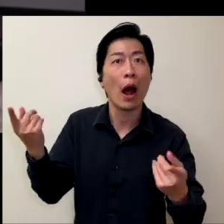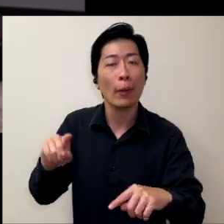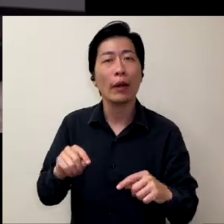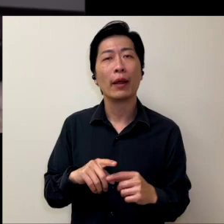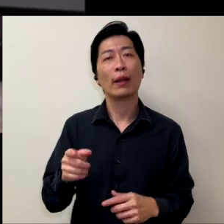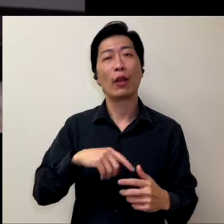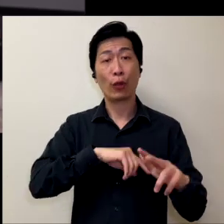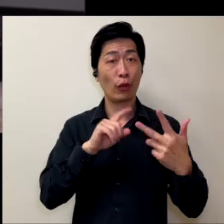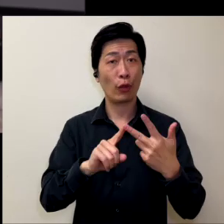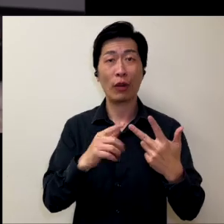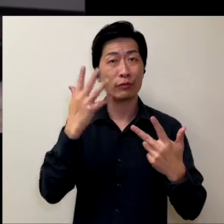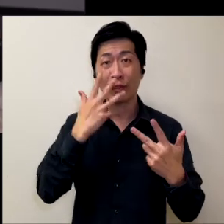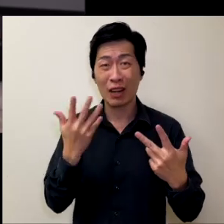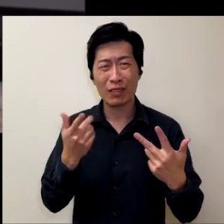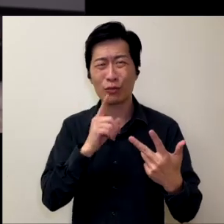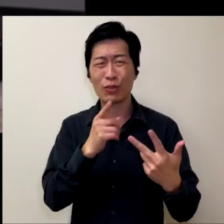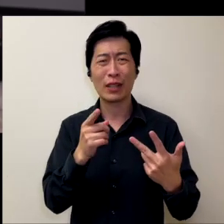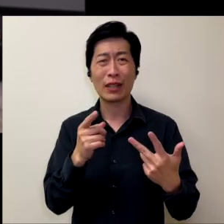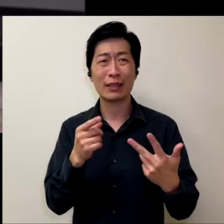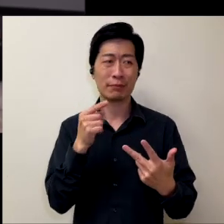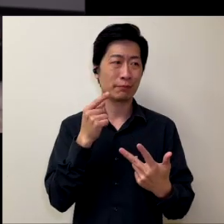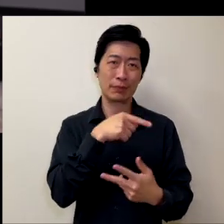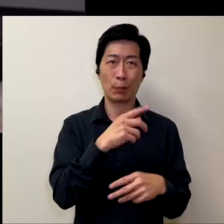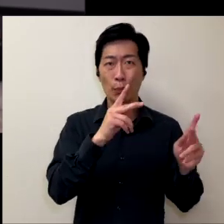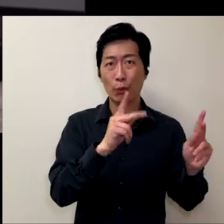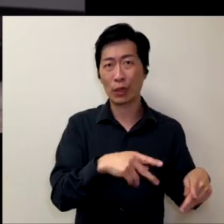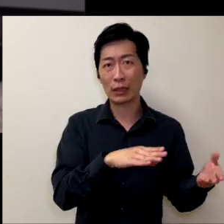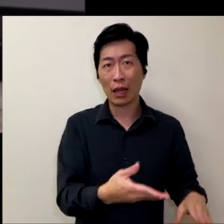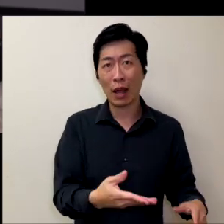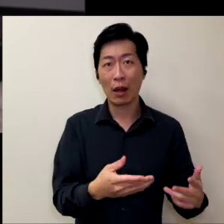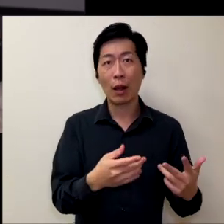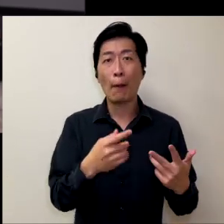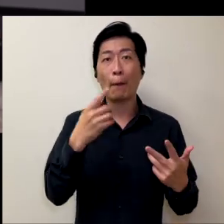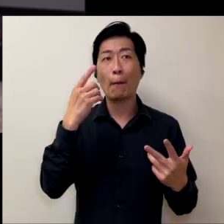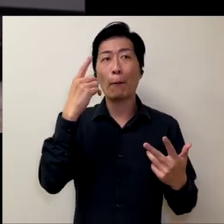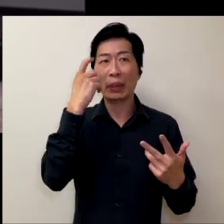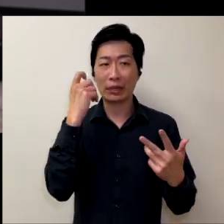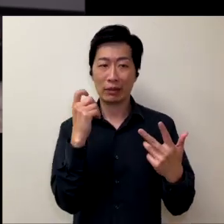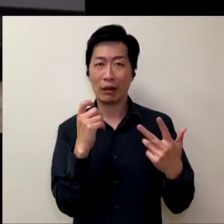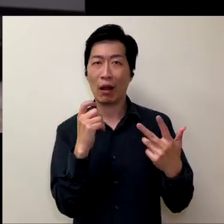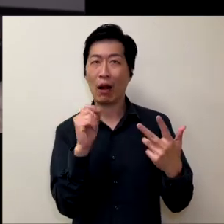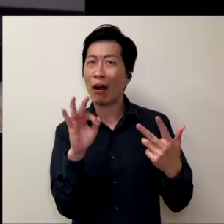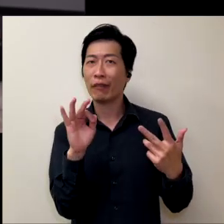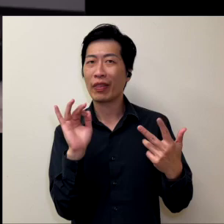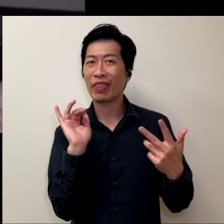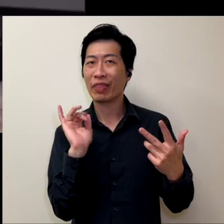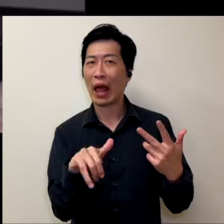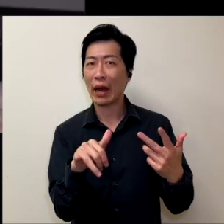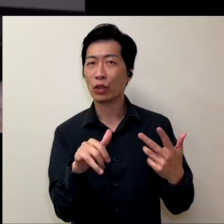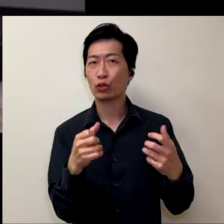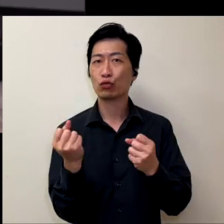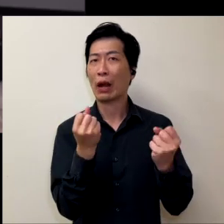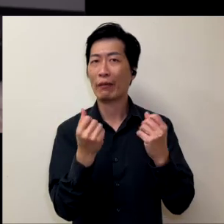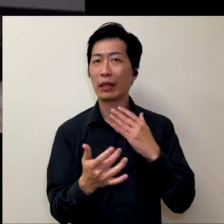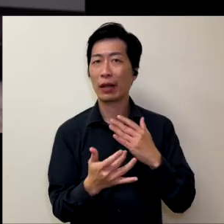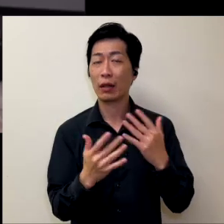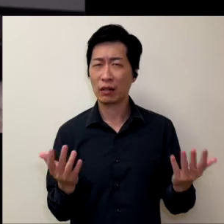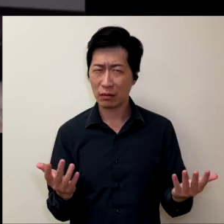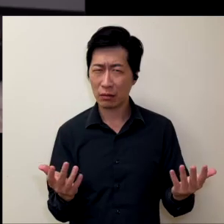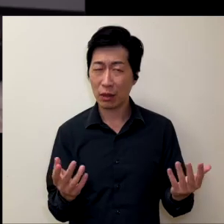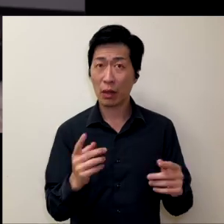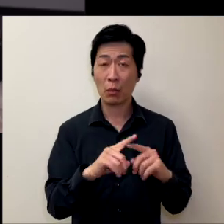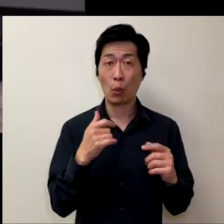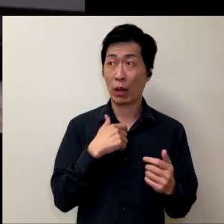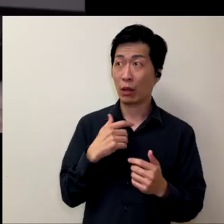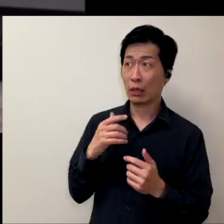the story to be viewed by many. And the third one is that, unfortunately, again, horrible thing here, somebody died supposedly because of those